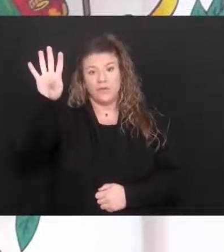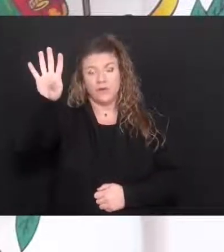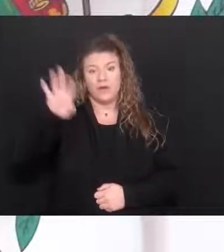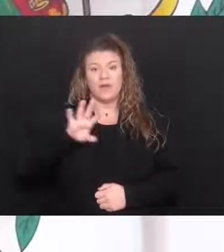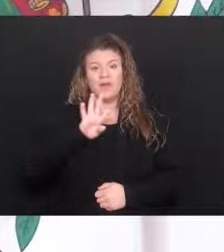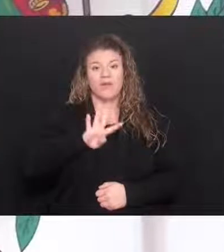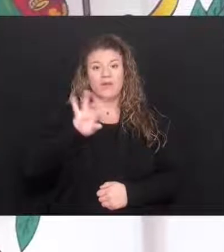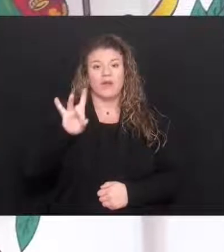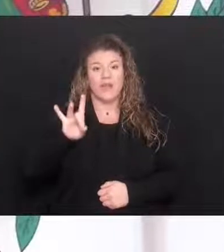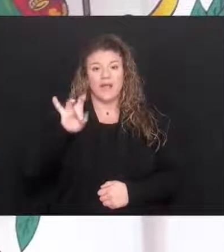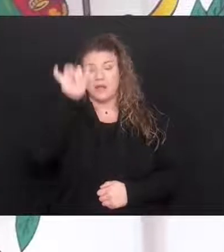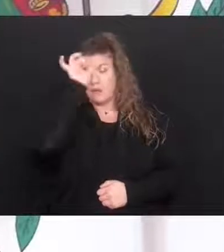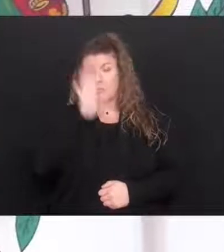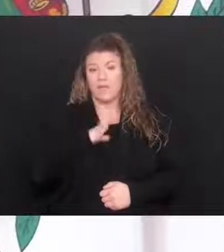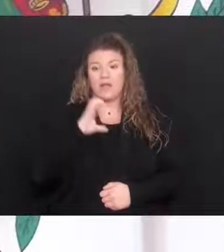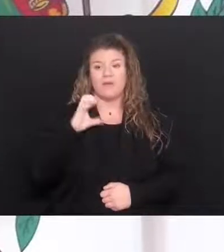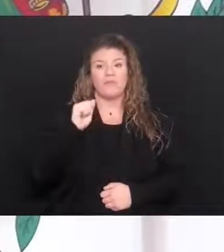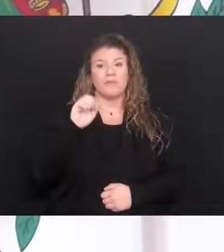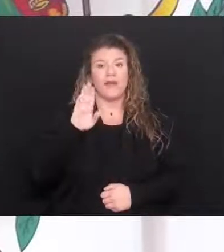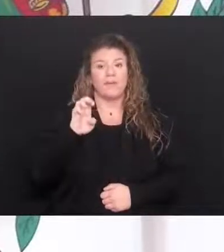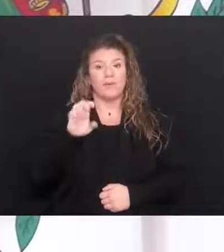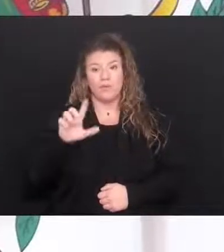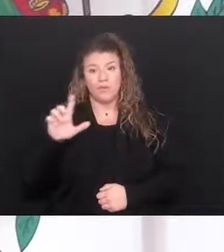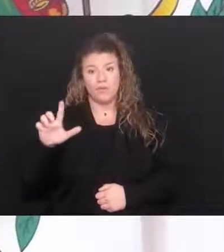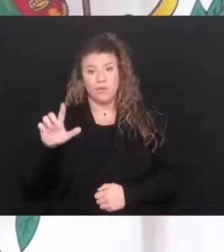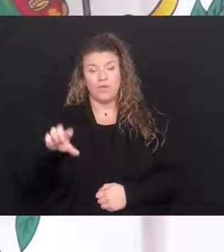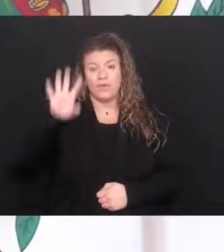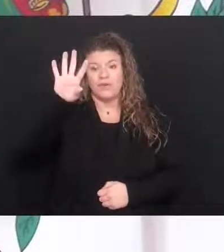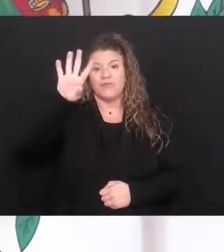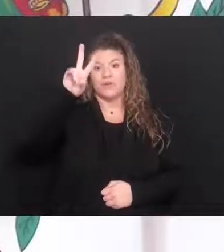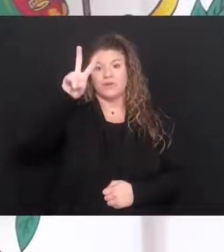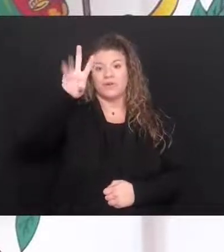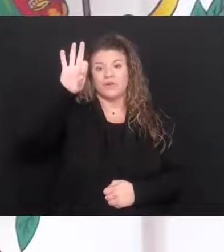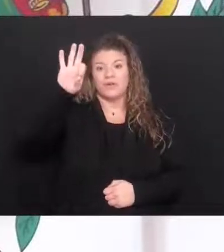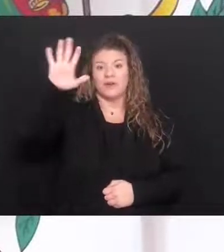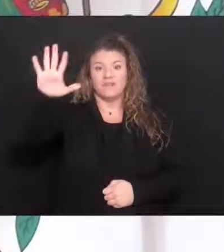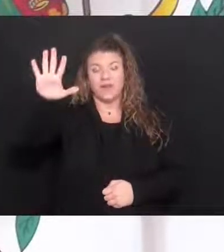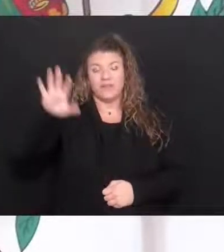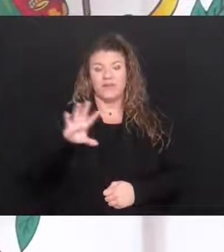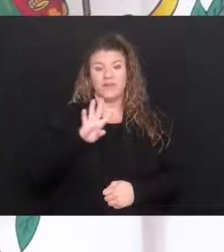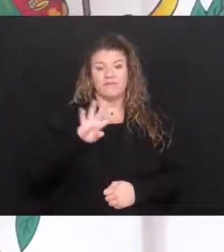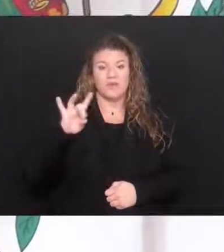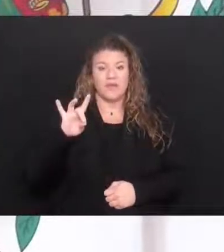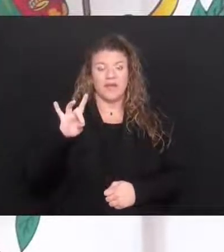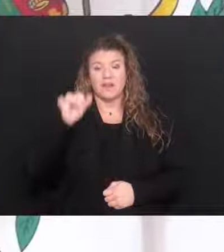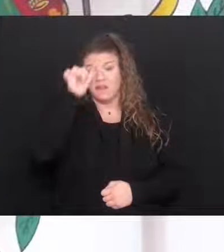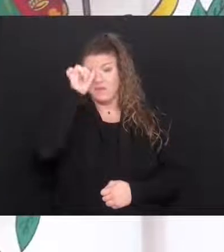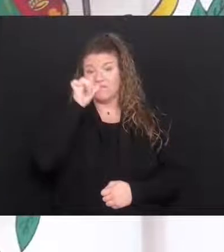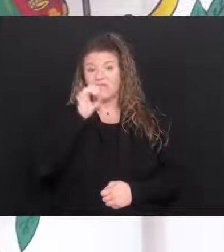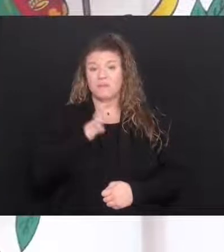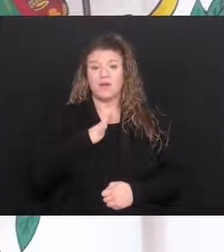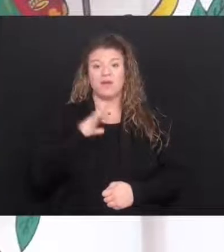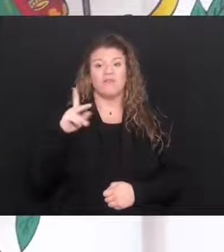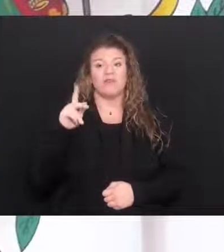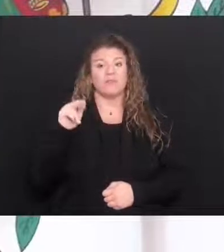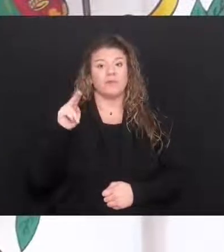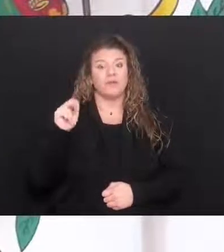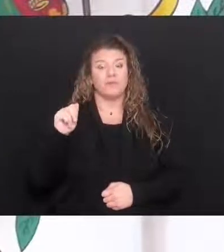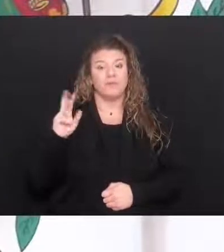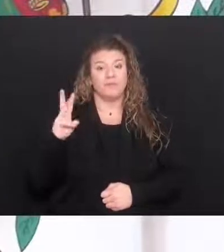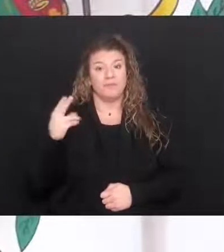a 48-year-old male from Cabell County. The 4,295th death, a 48-year-old female from Kanawha